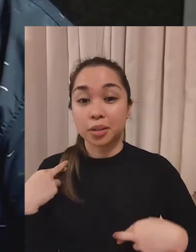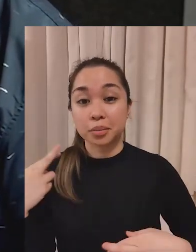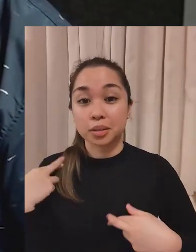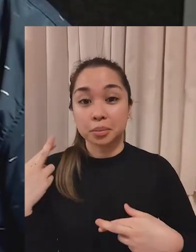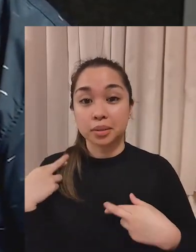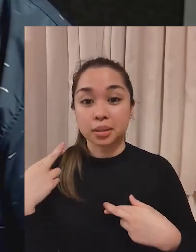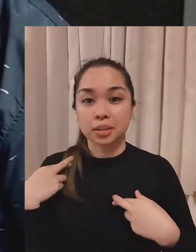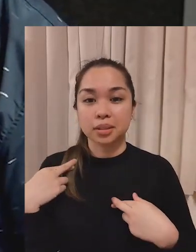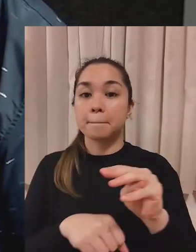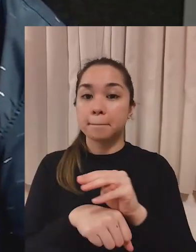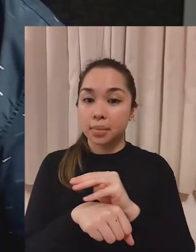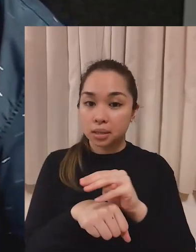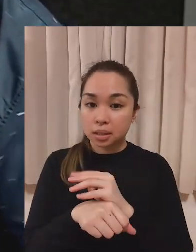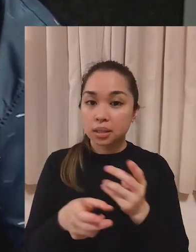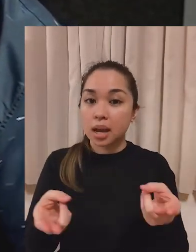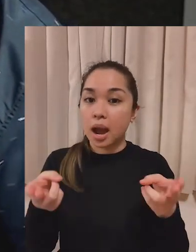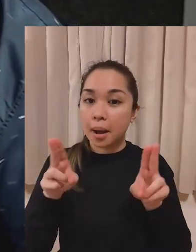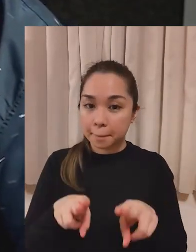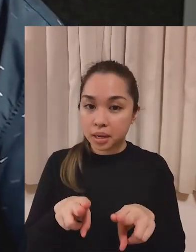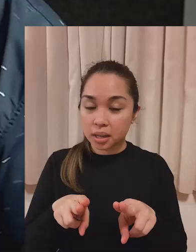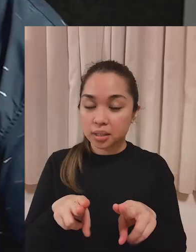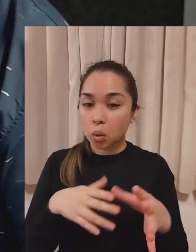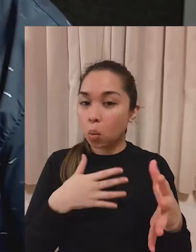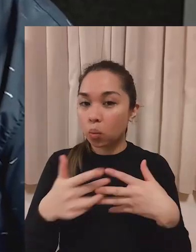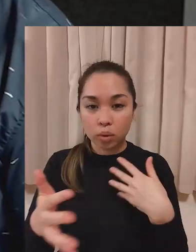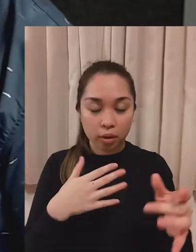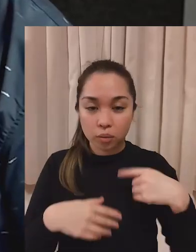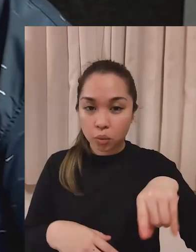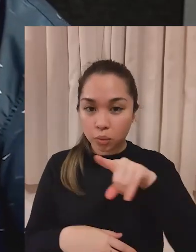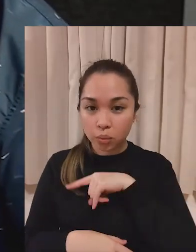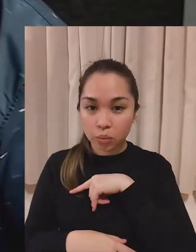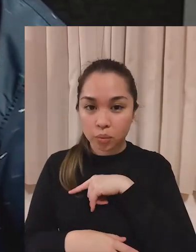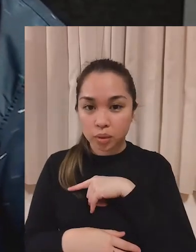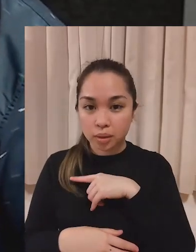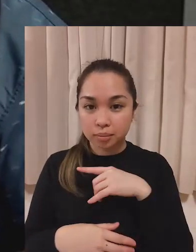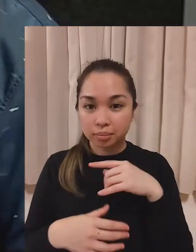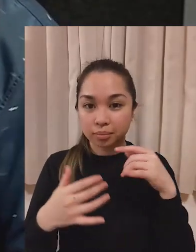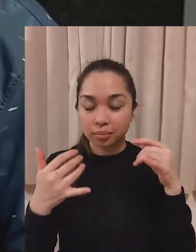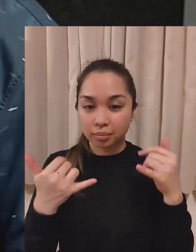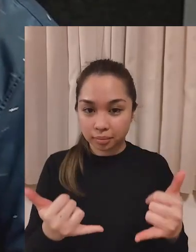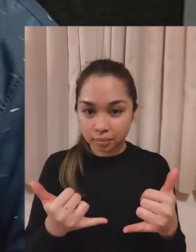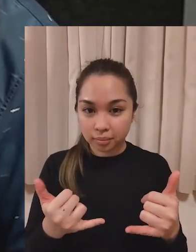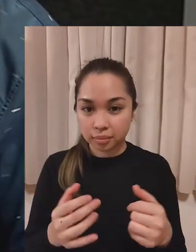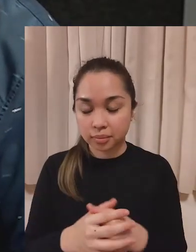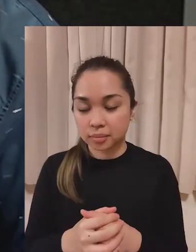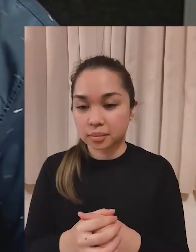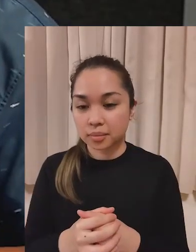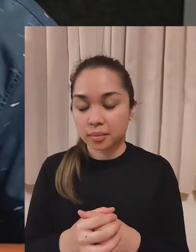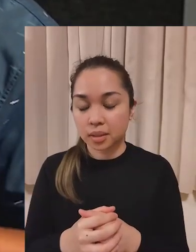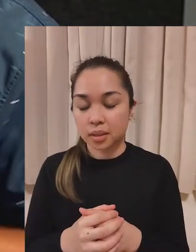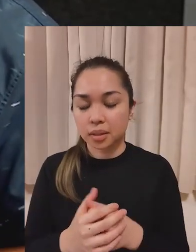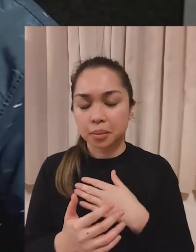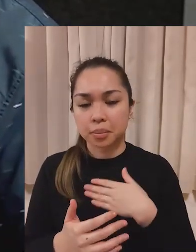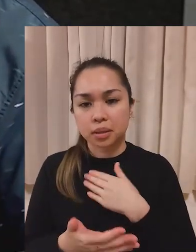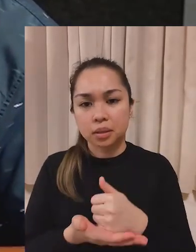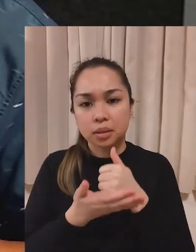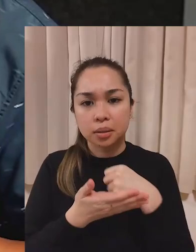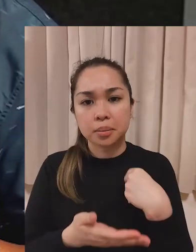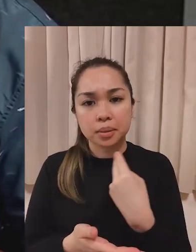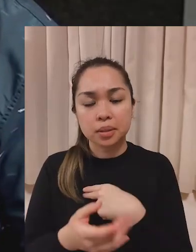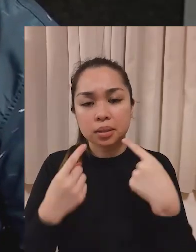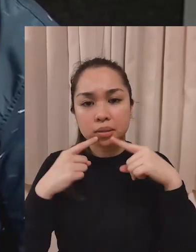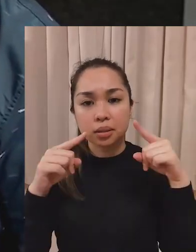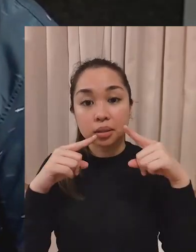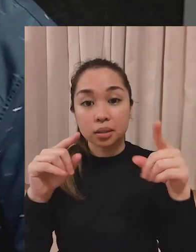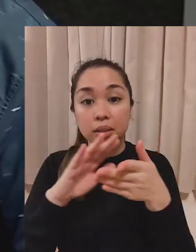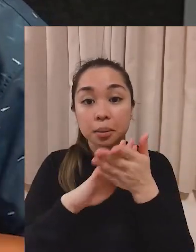Lord, ministry happens wherever we are, wherever CCBCers are. Cause us love, our lips, Lord, to